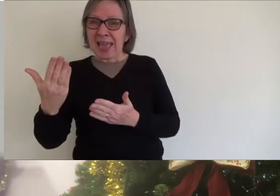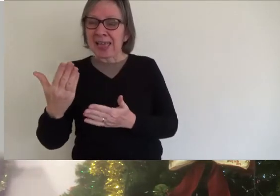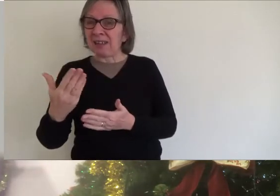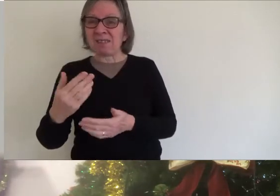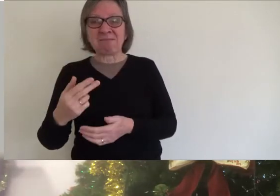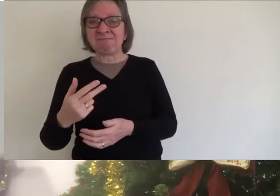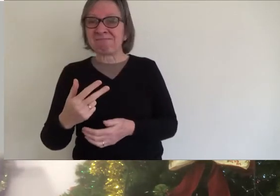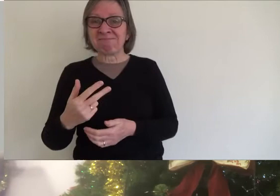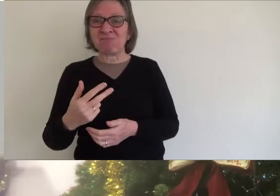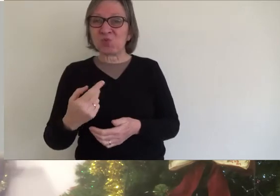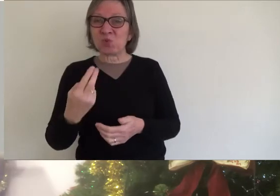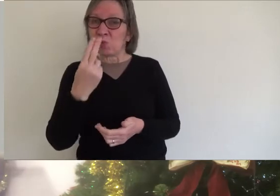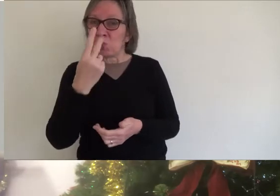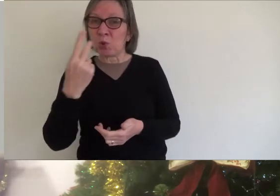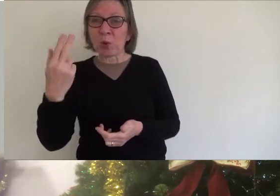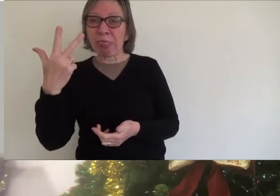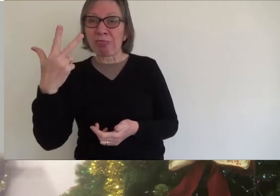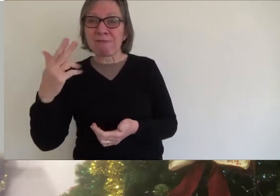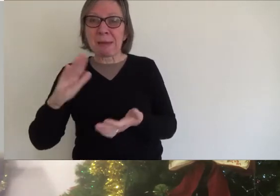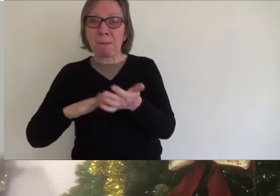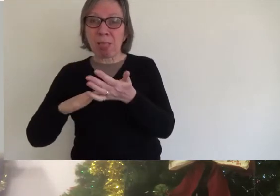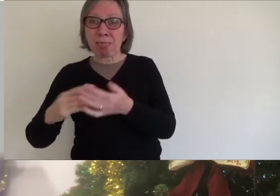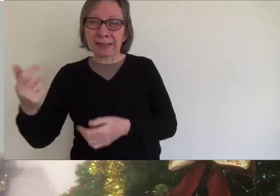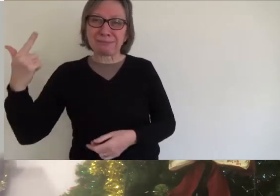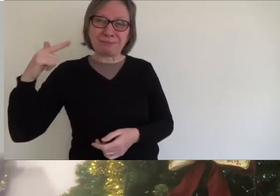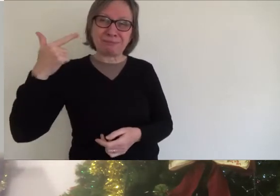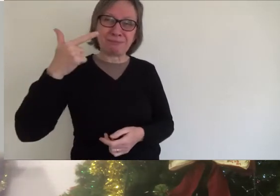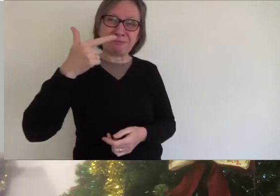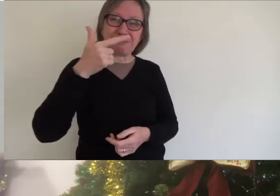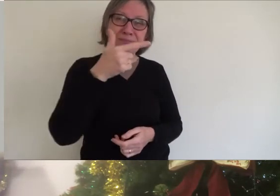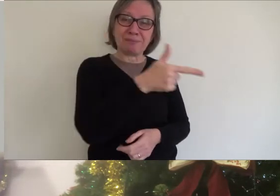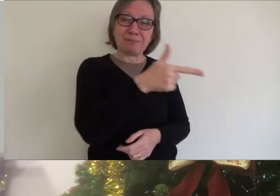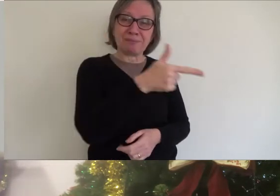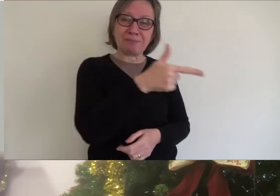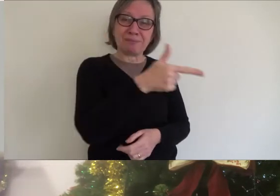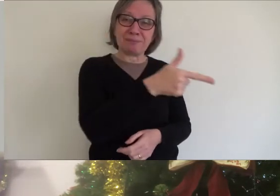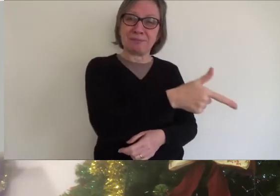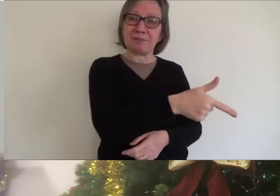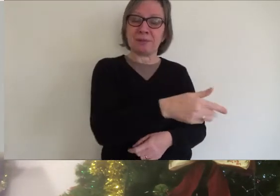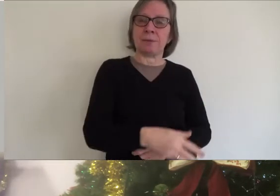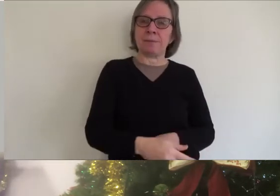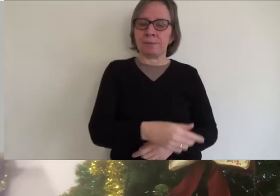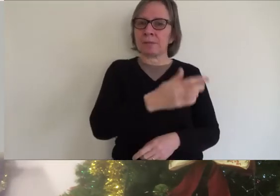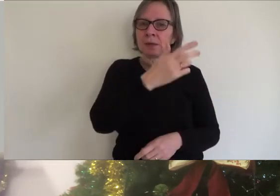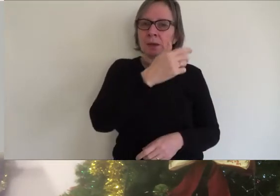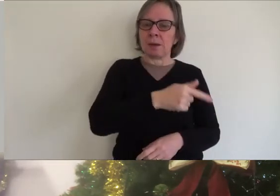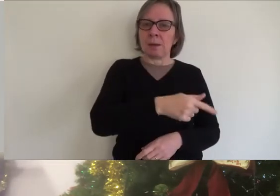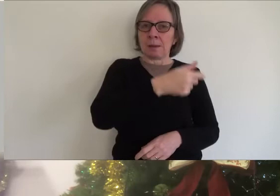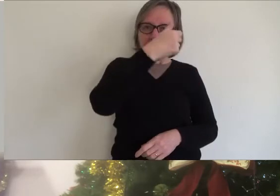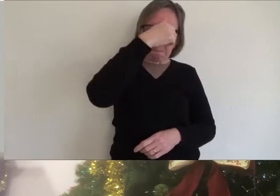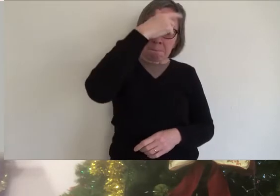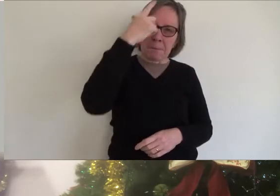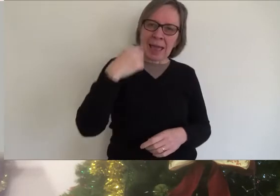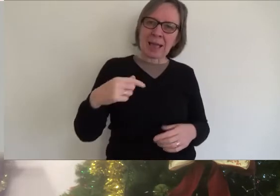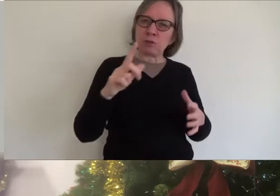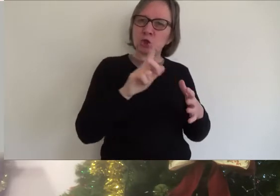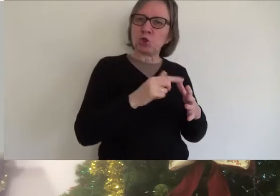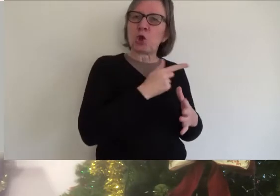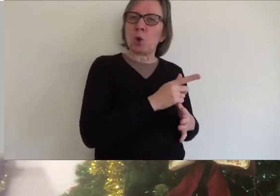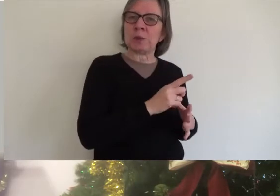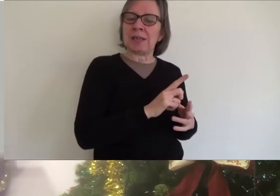months to get there. Mary and Joseph, after the birth, we know that they went up to from Bethlehem